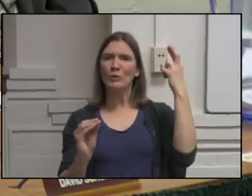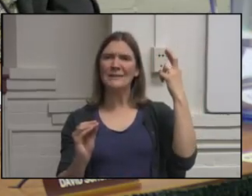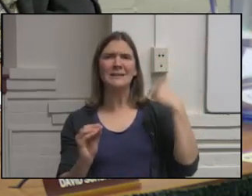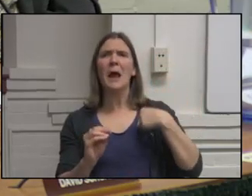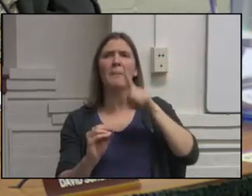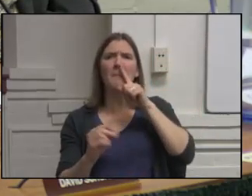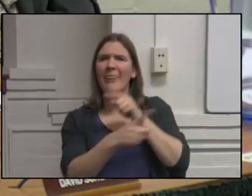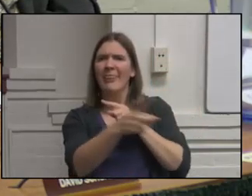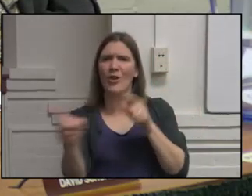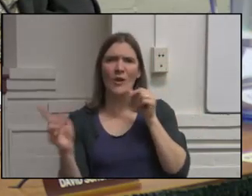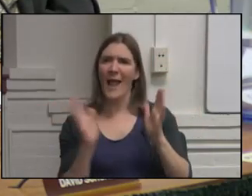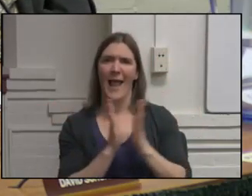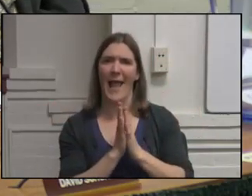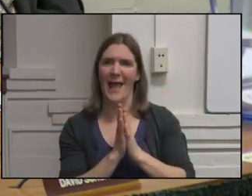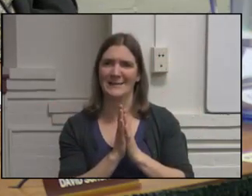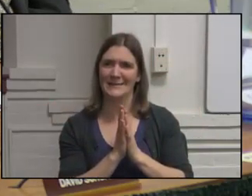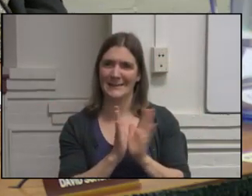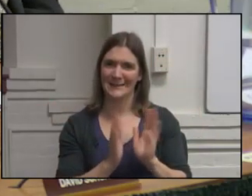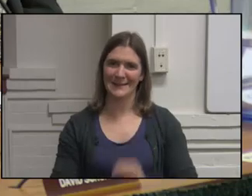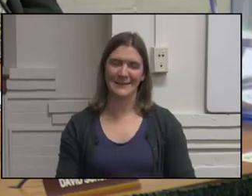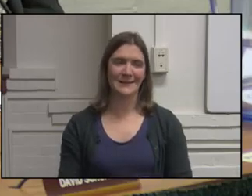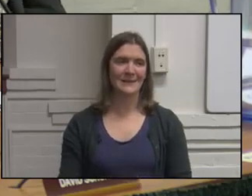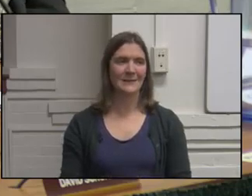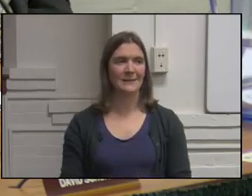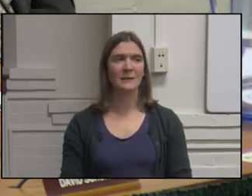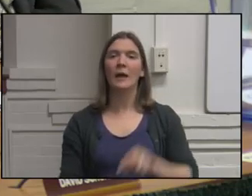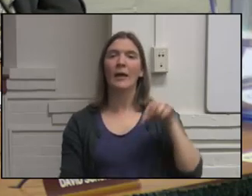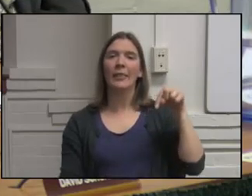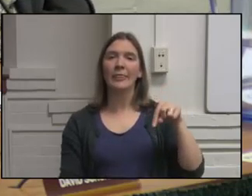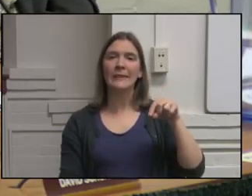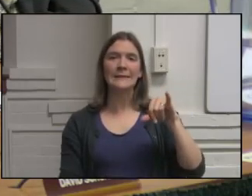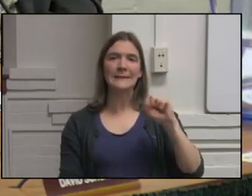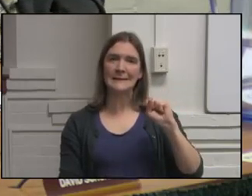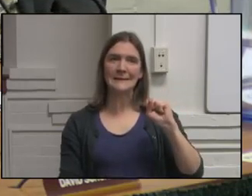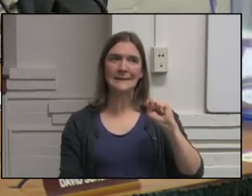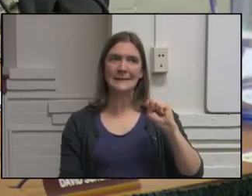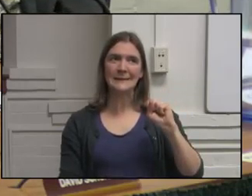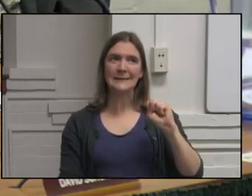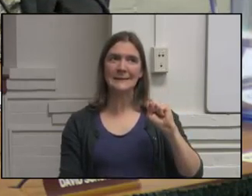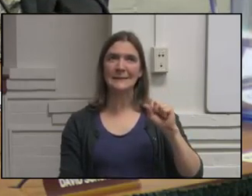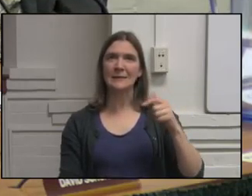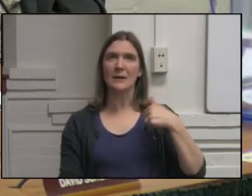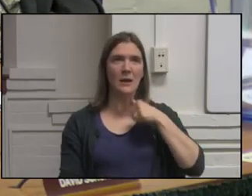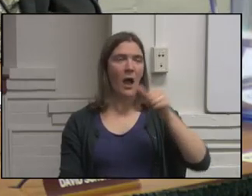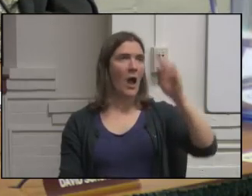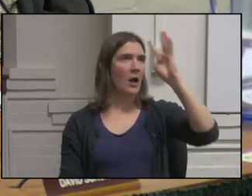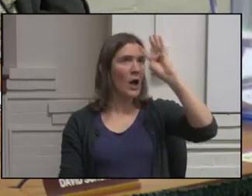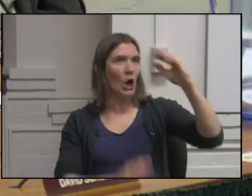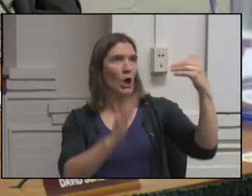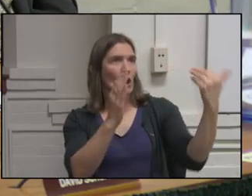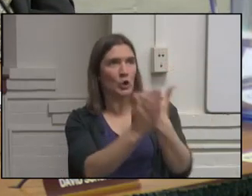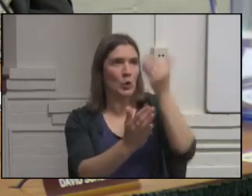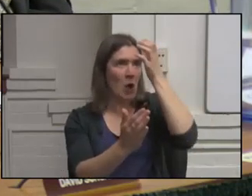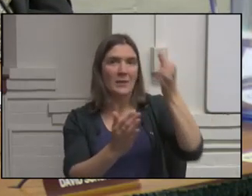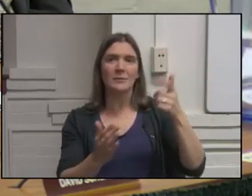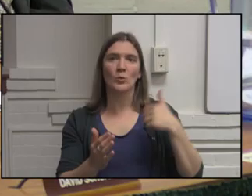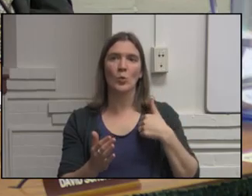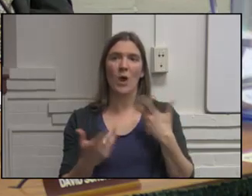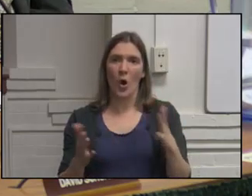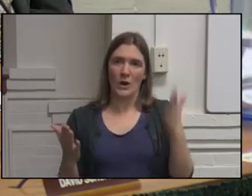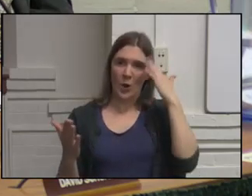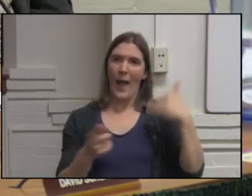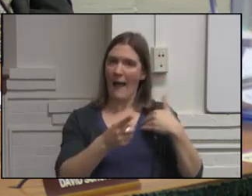for that. So I think it's important to point that out. This is not, it's not like we have to invent the wheel. The wheel is already in place. We just need to tune it to our